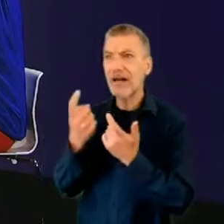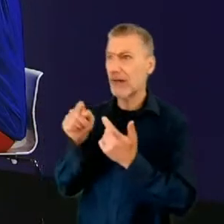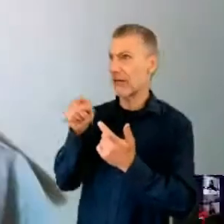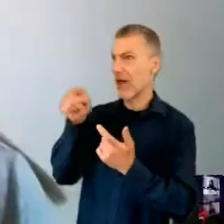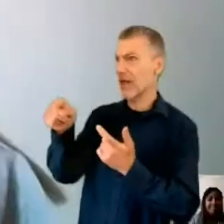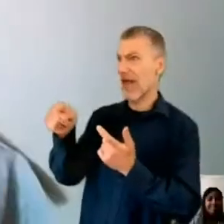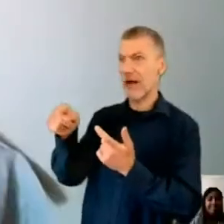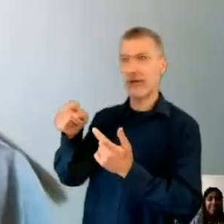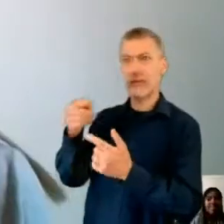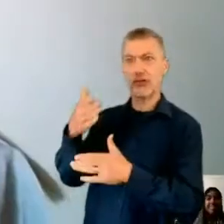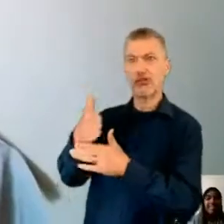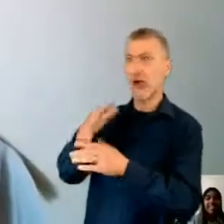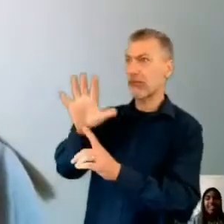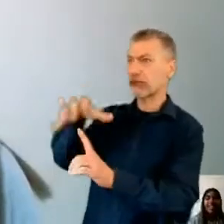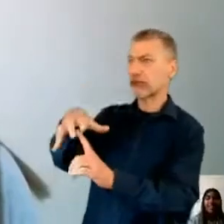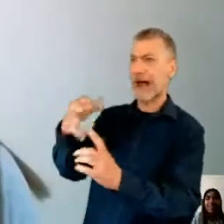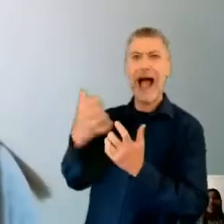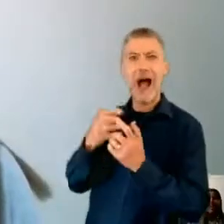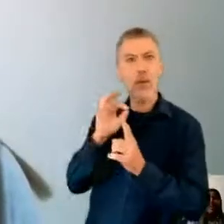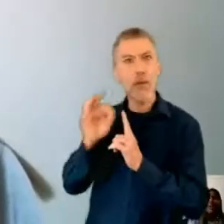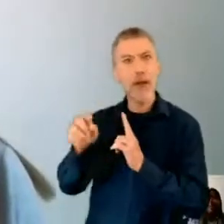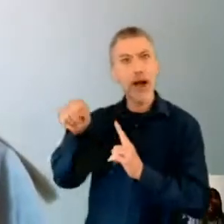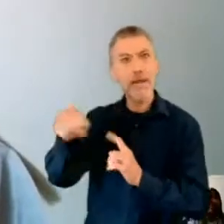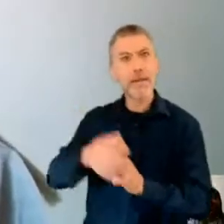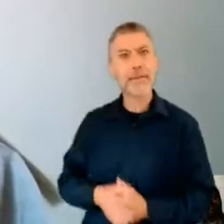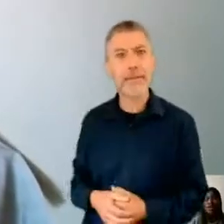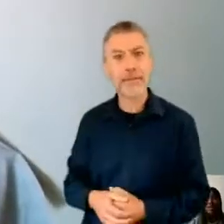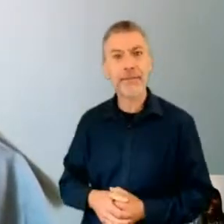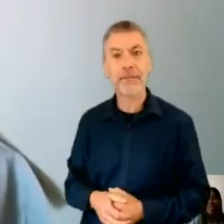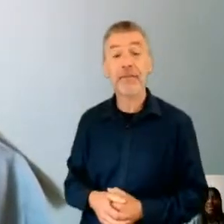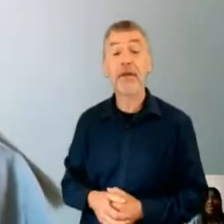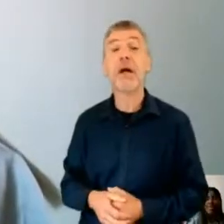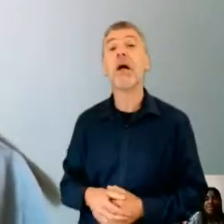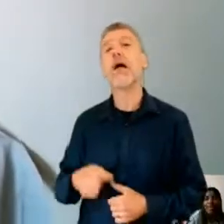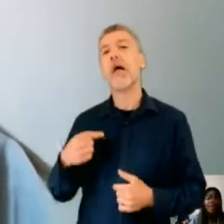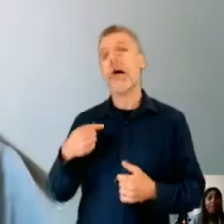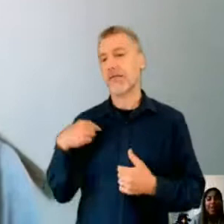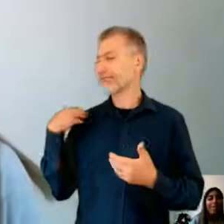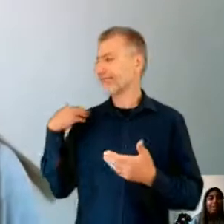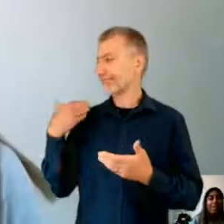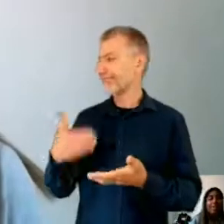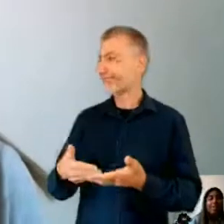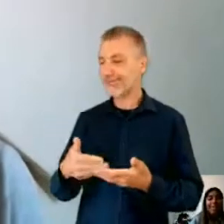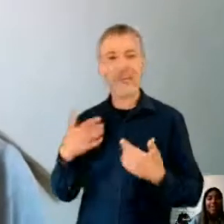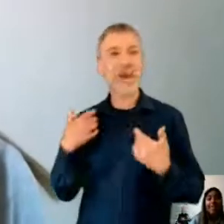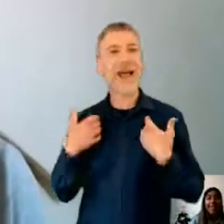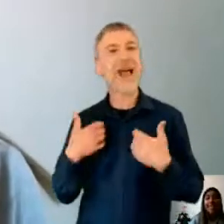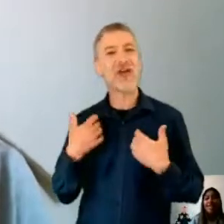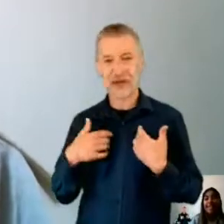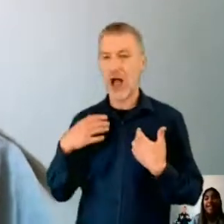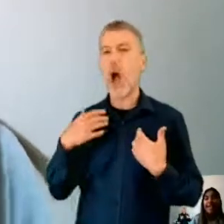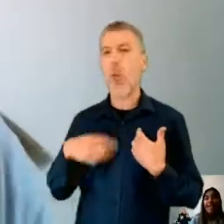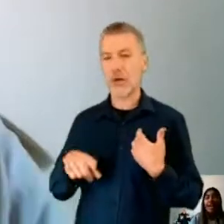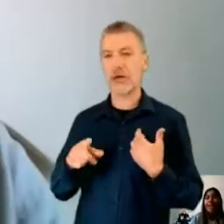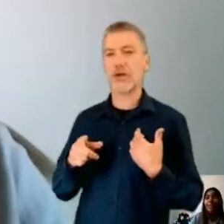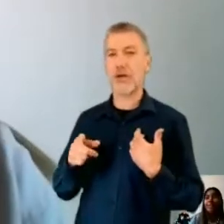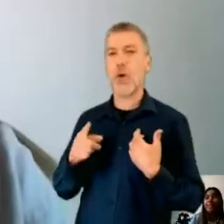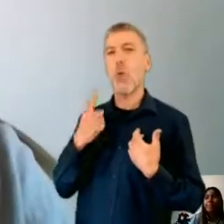Rail? Yeah, so I was always interested in doing a placement year